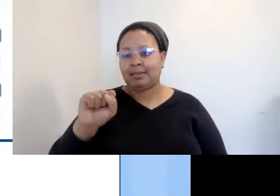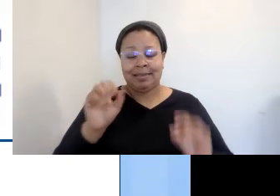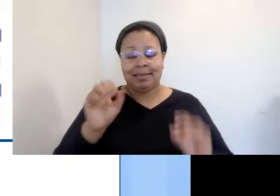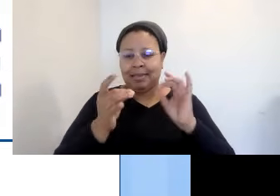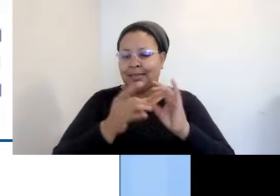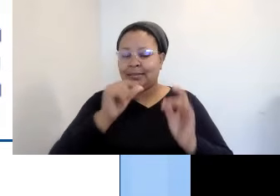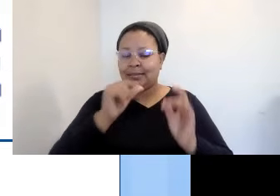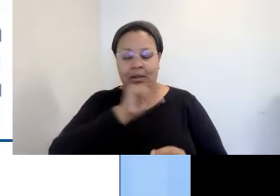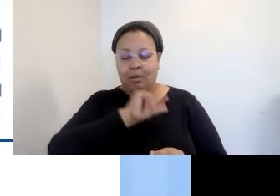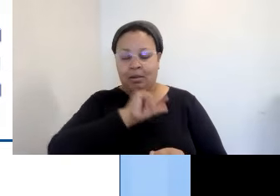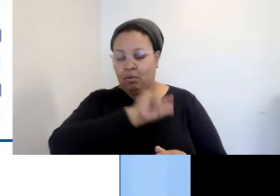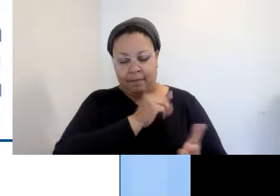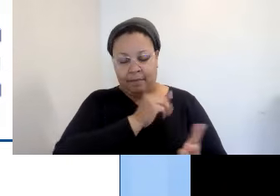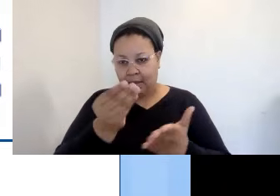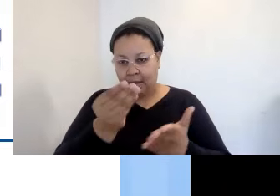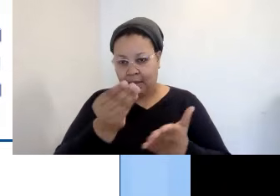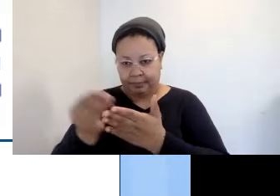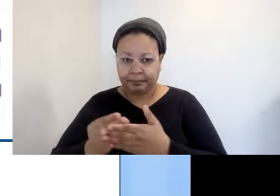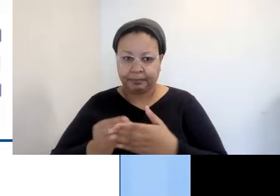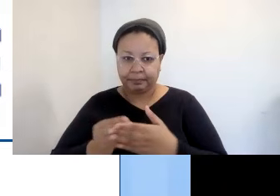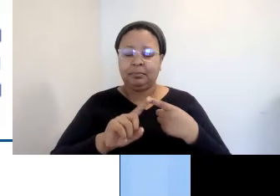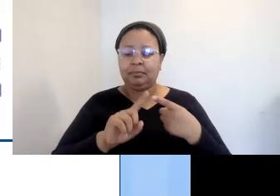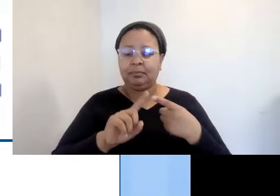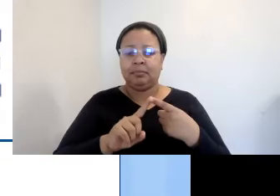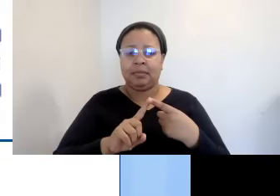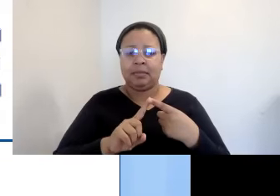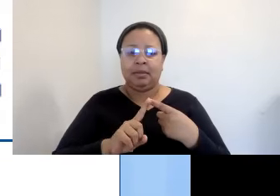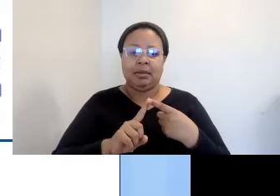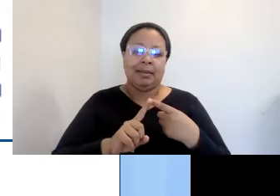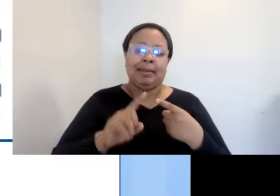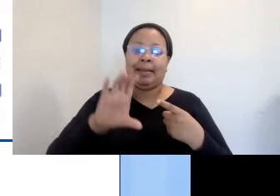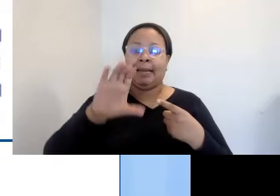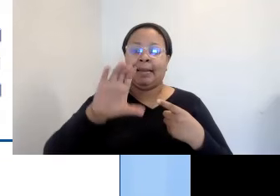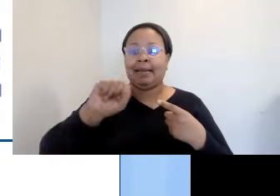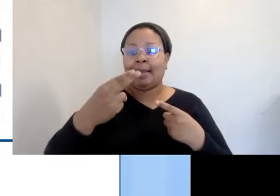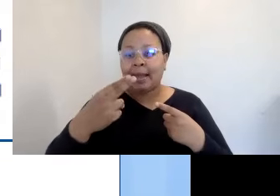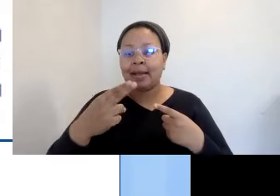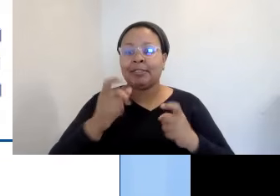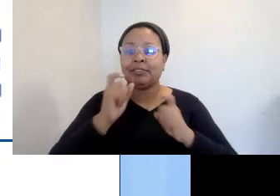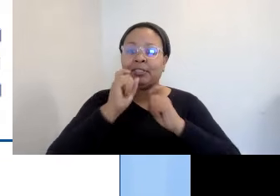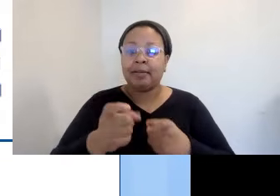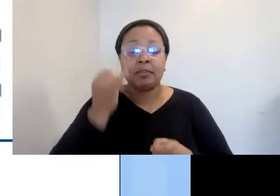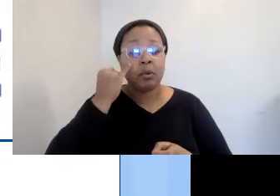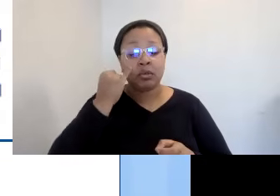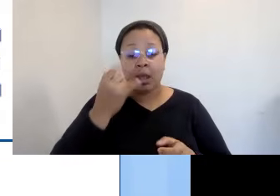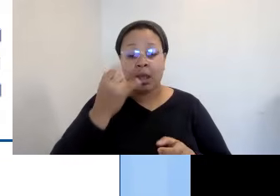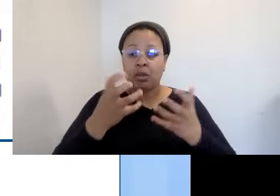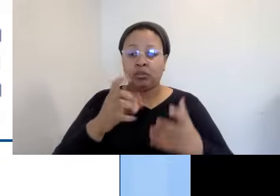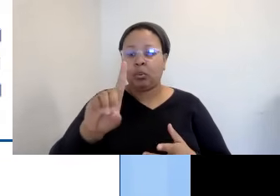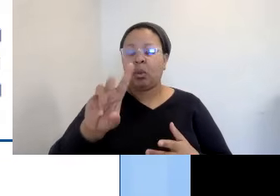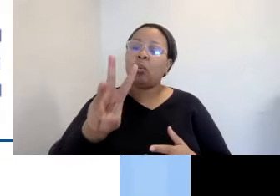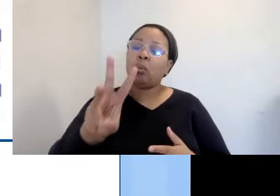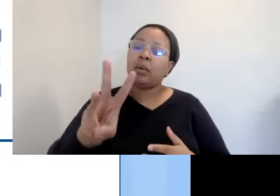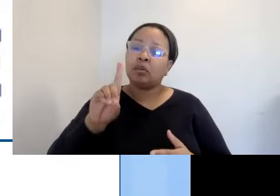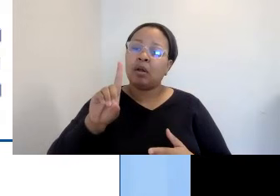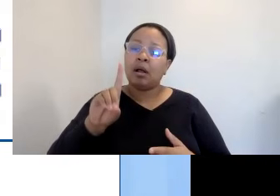non-qualified expenditures. The first one is basically cash gifts. So if someone just withdraws money from their account and just